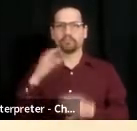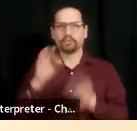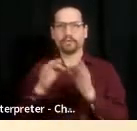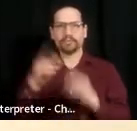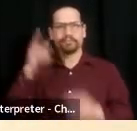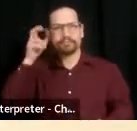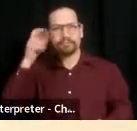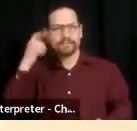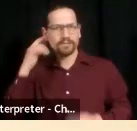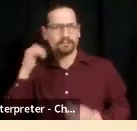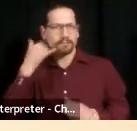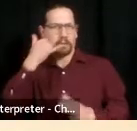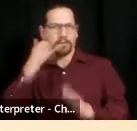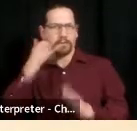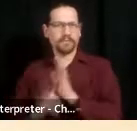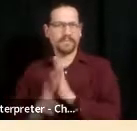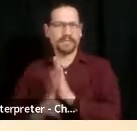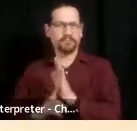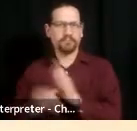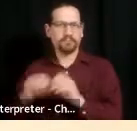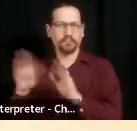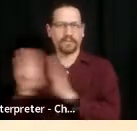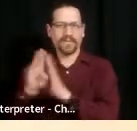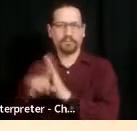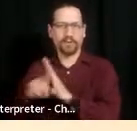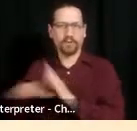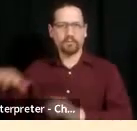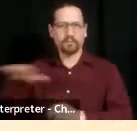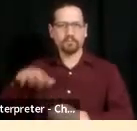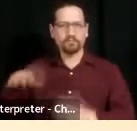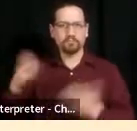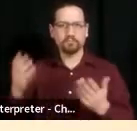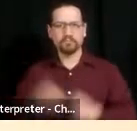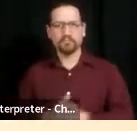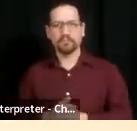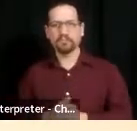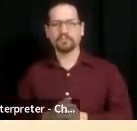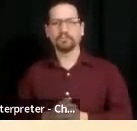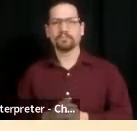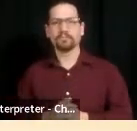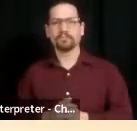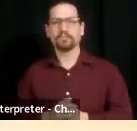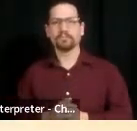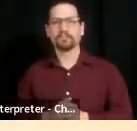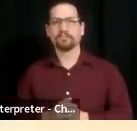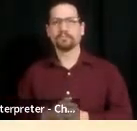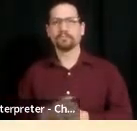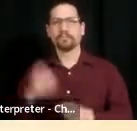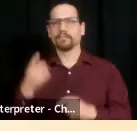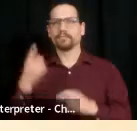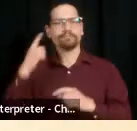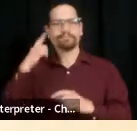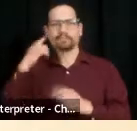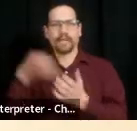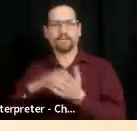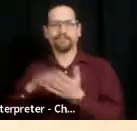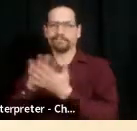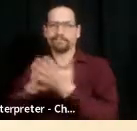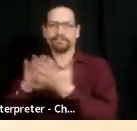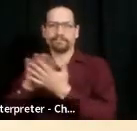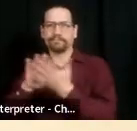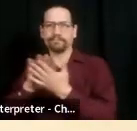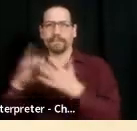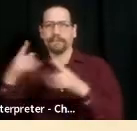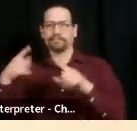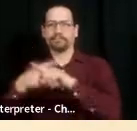have reports of traffic accidents and so forth. Of course, with the travel ban, that should be reduced, but also